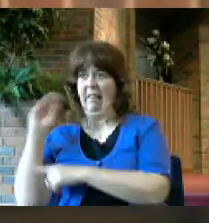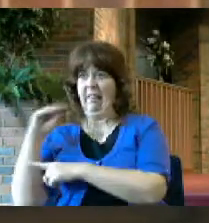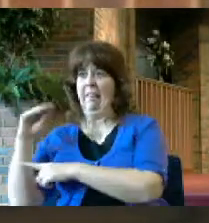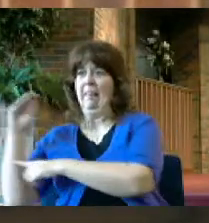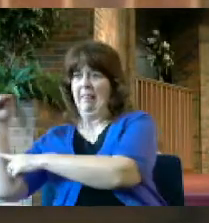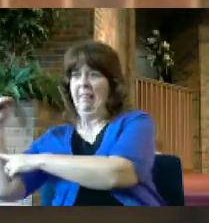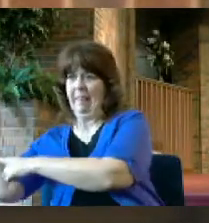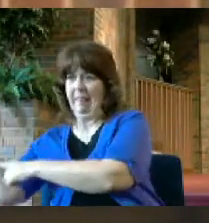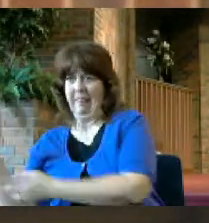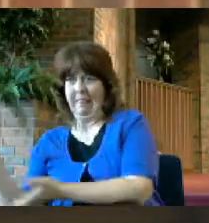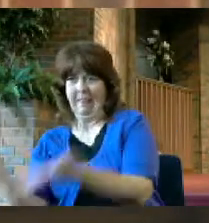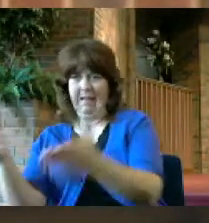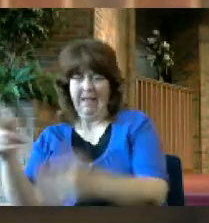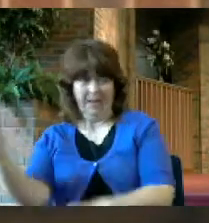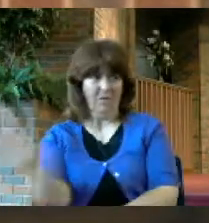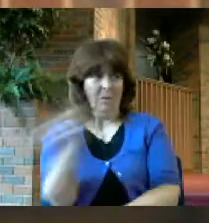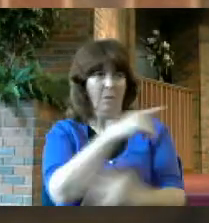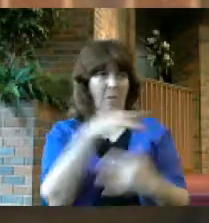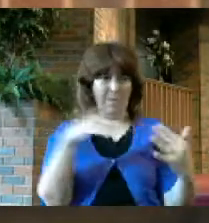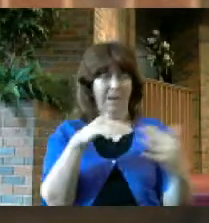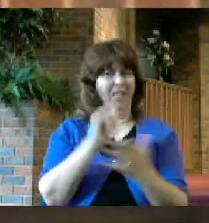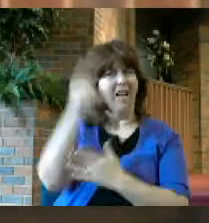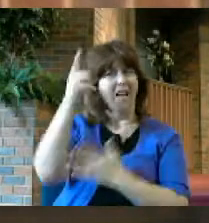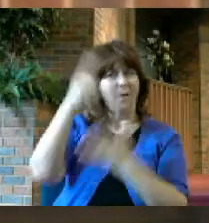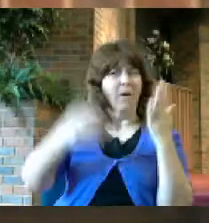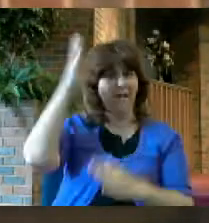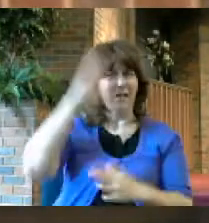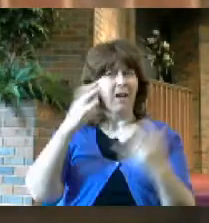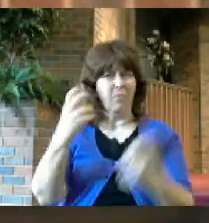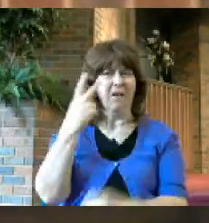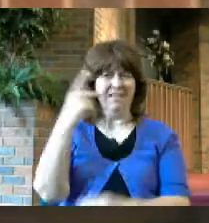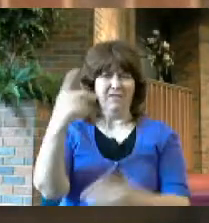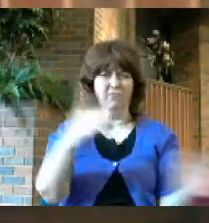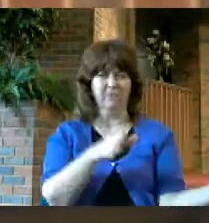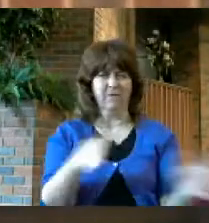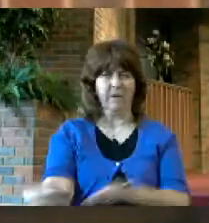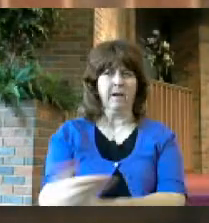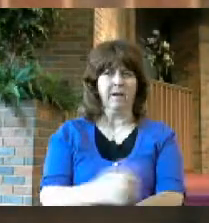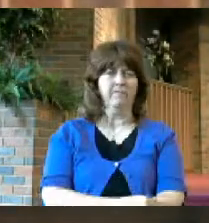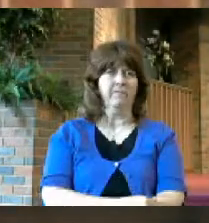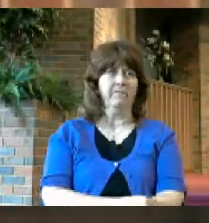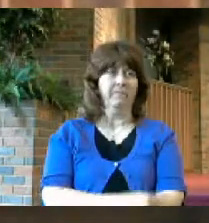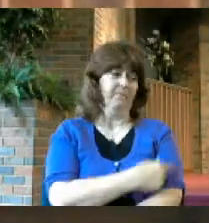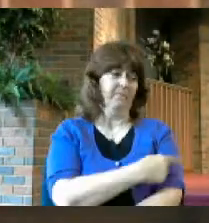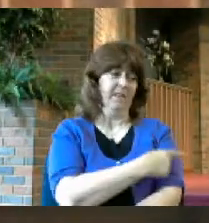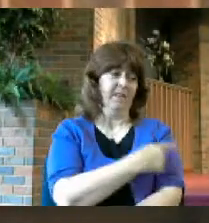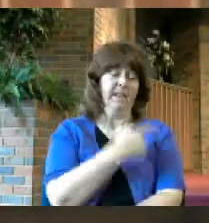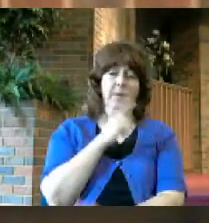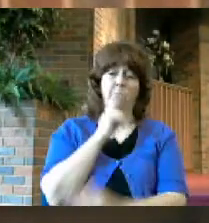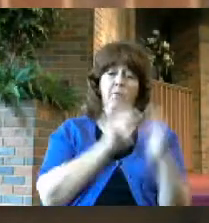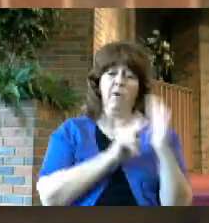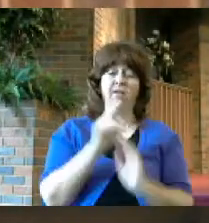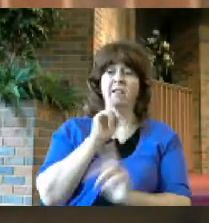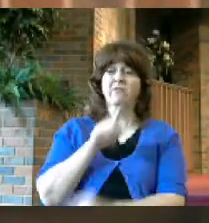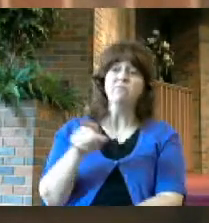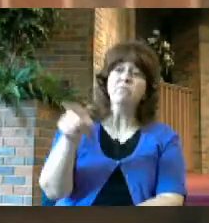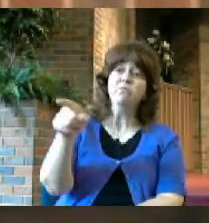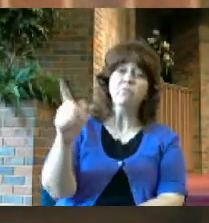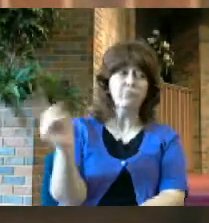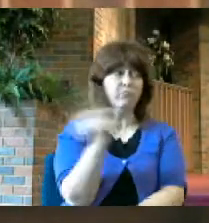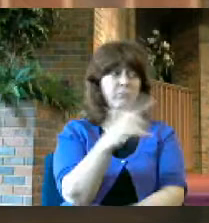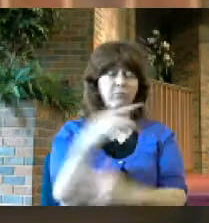And Micaiah says, "You're not coming home. God has chosen for you to die."